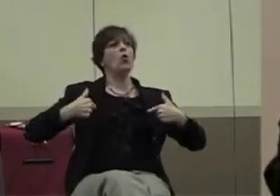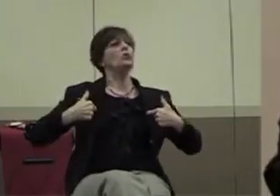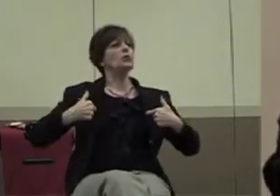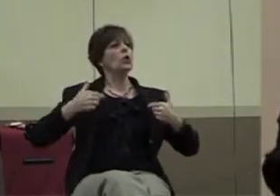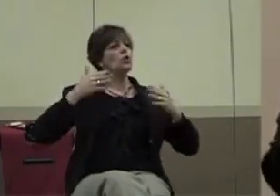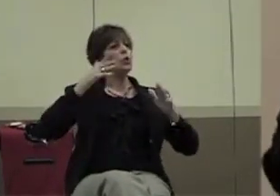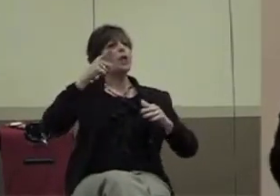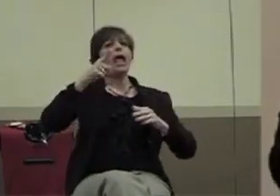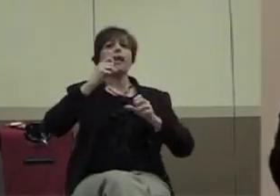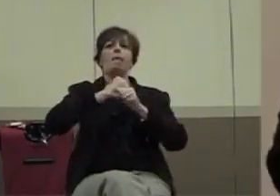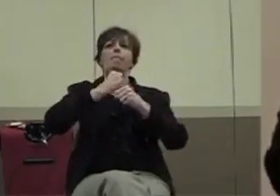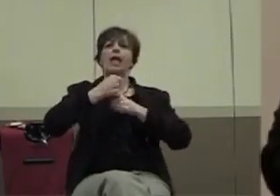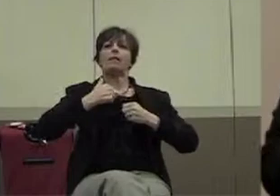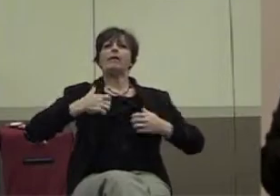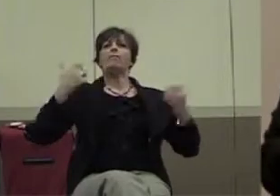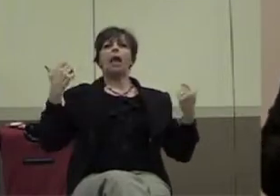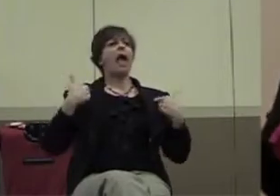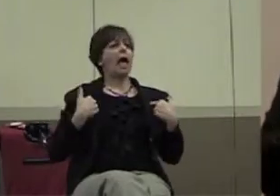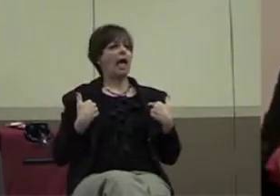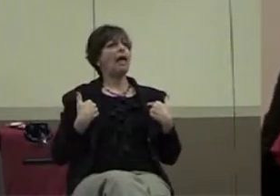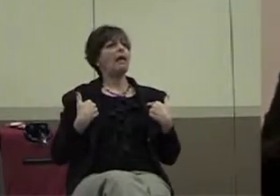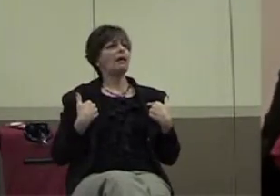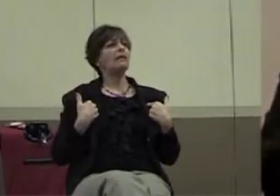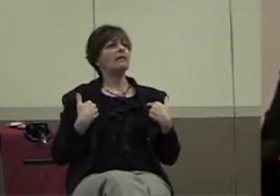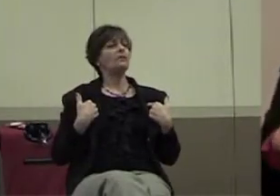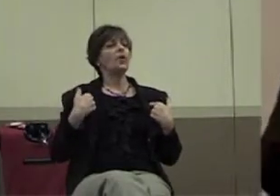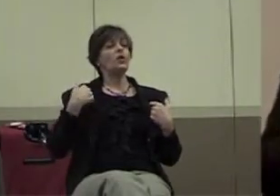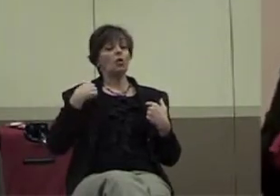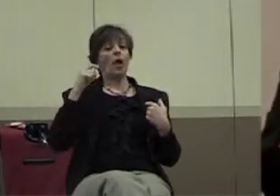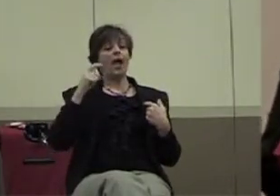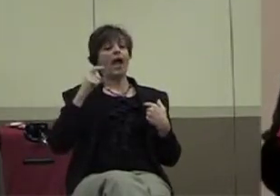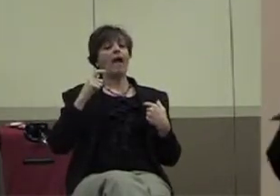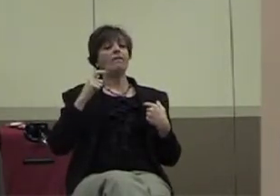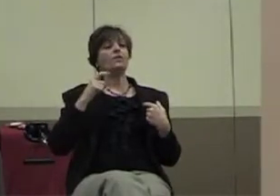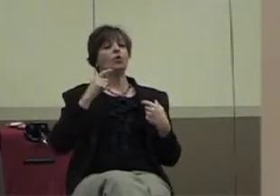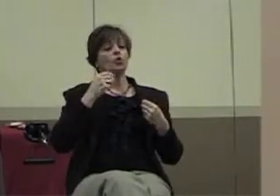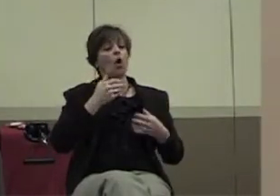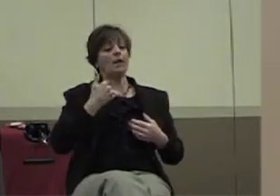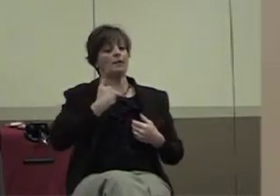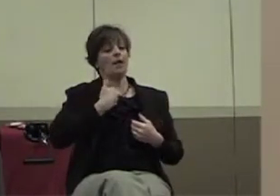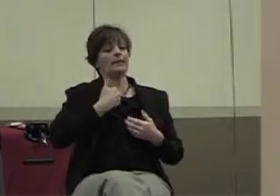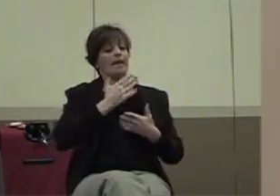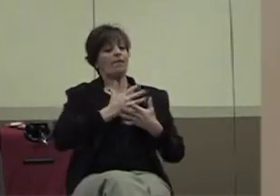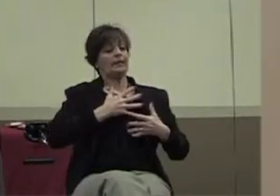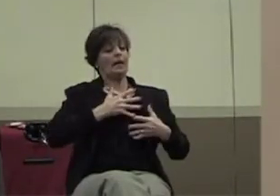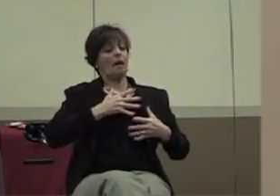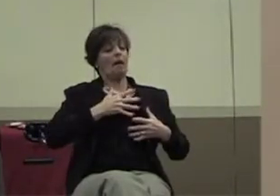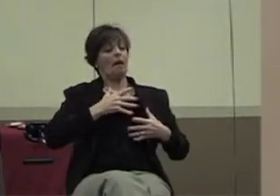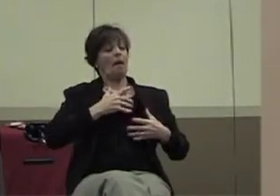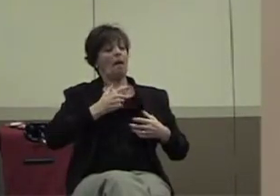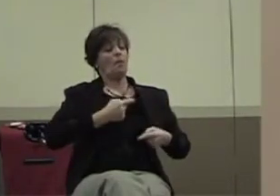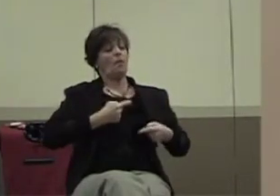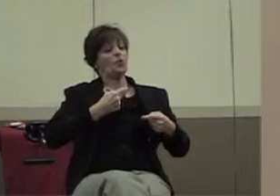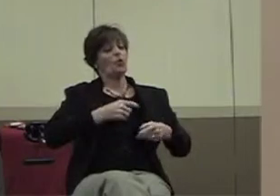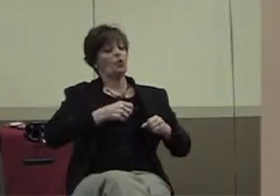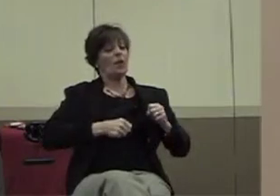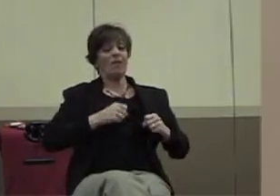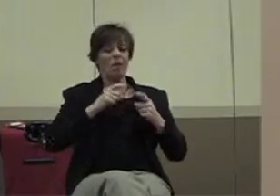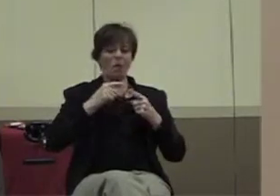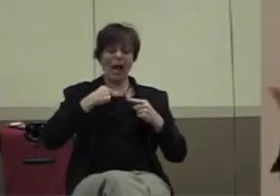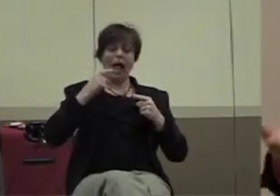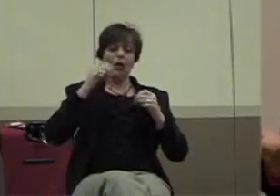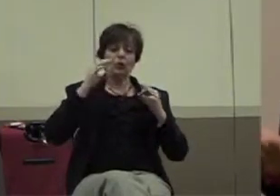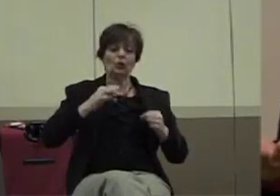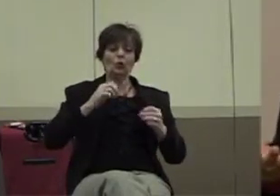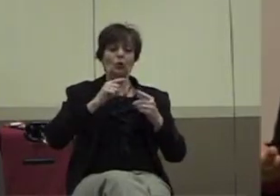me mad. So I have to cause myself some grief when I choose to let somebody make me mad. And here's how I do